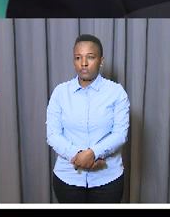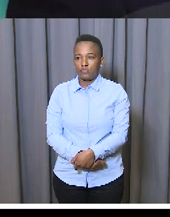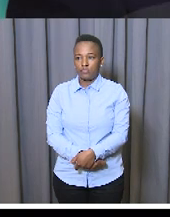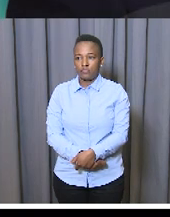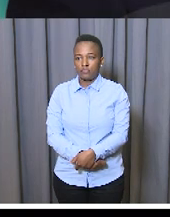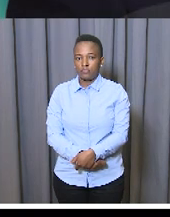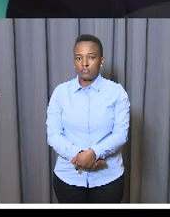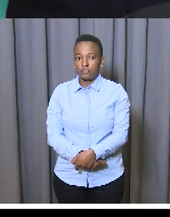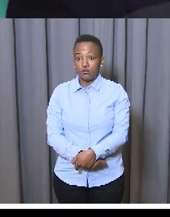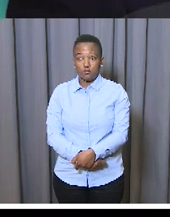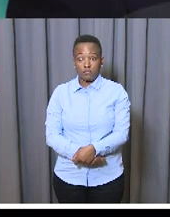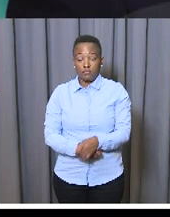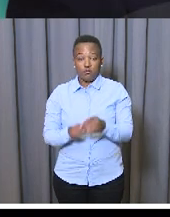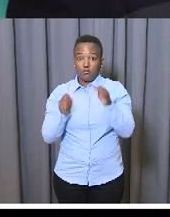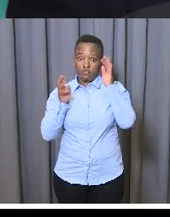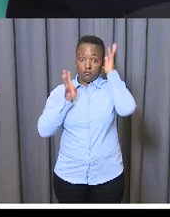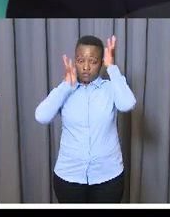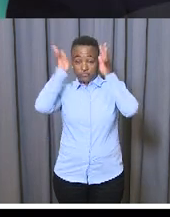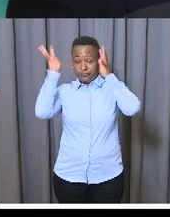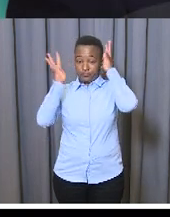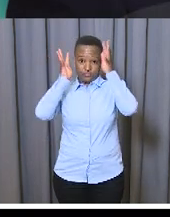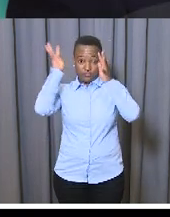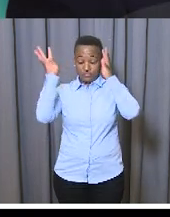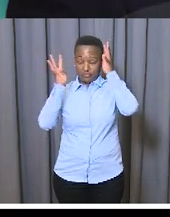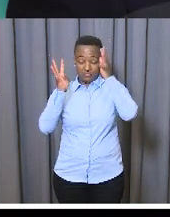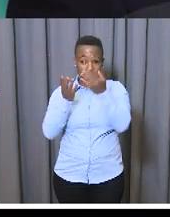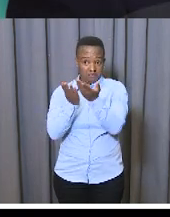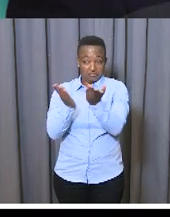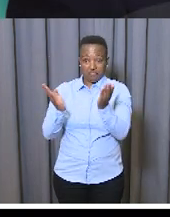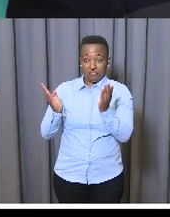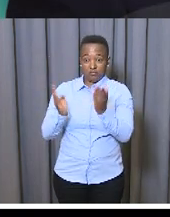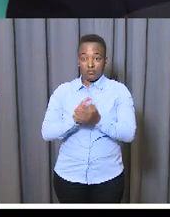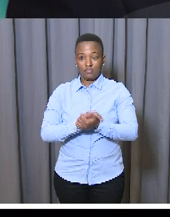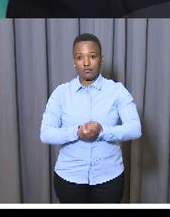There's too much creativity in the ranks.